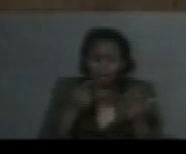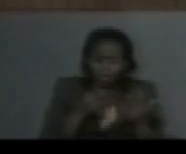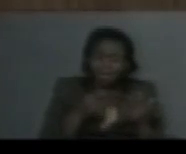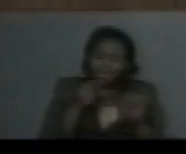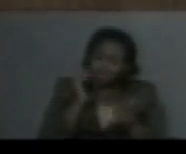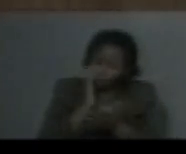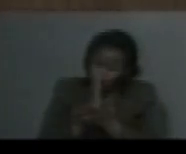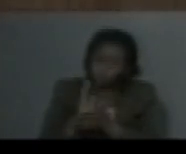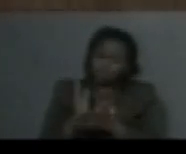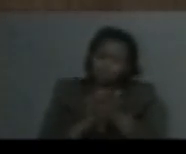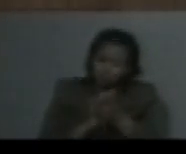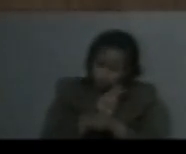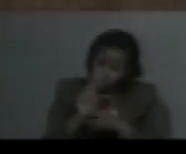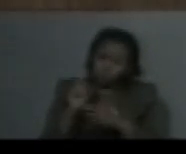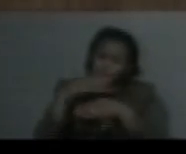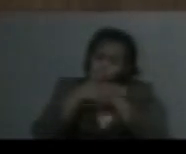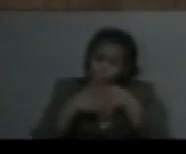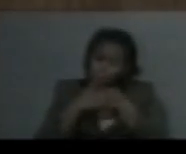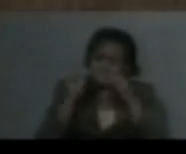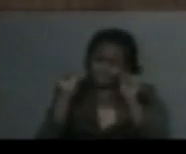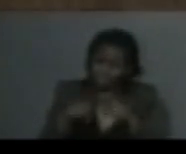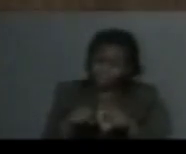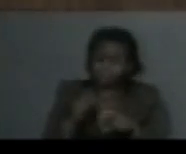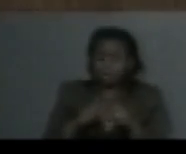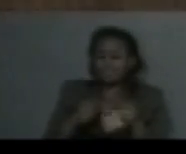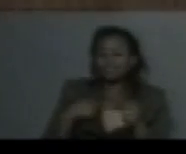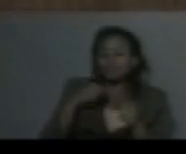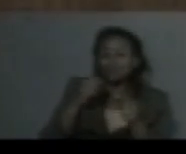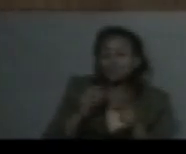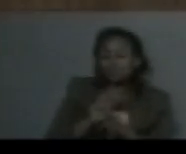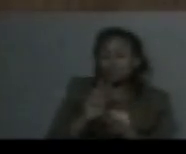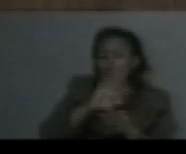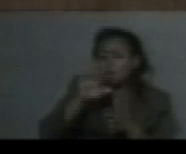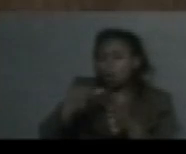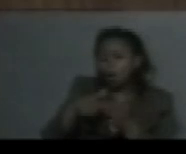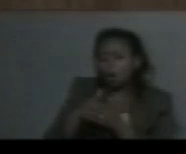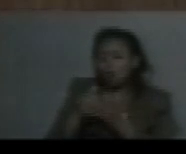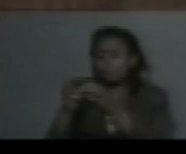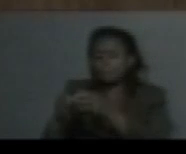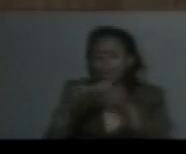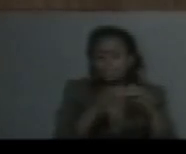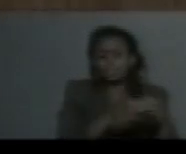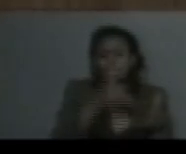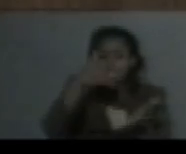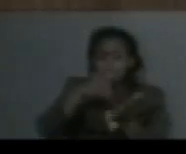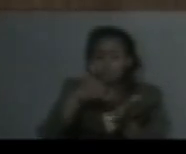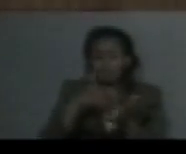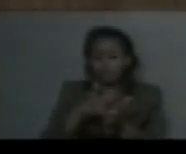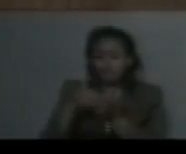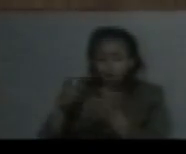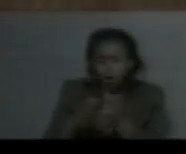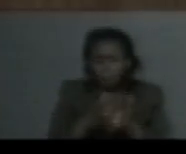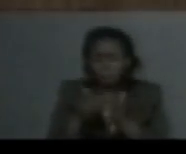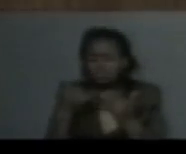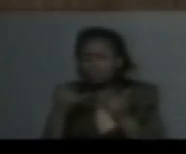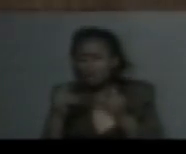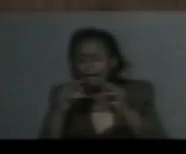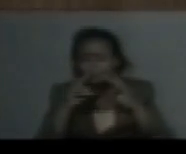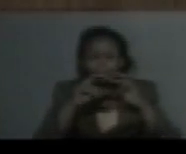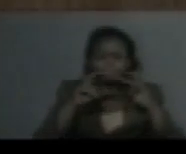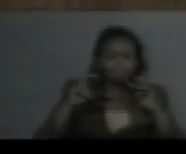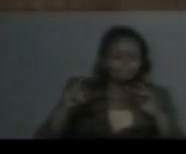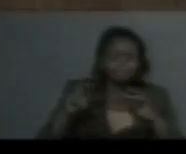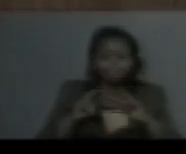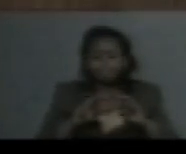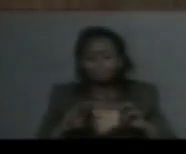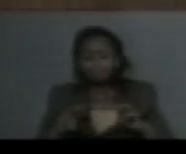means, you would give all parties concerned an opportunity to interrogate whatever returns have been